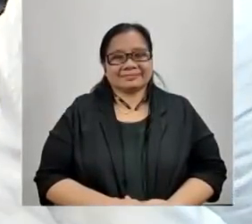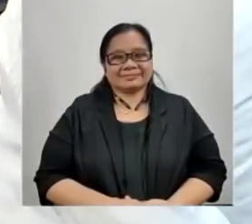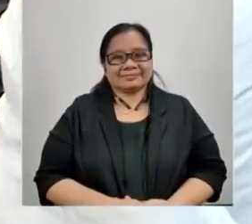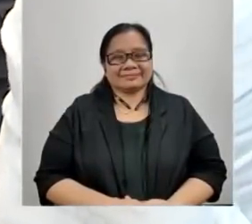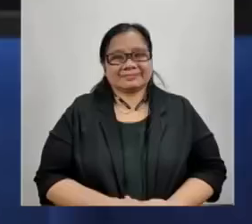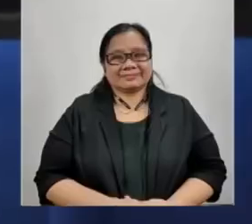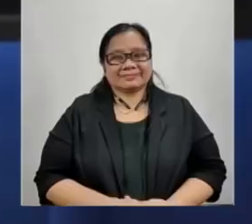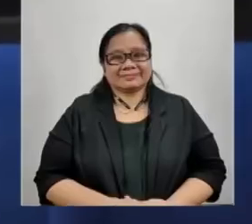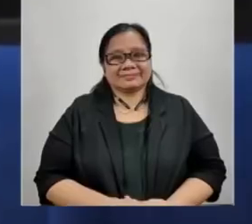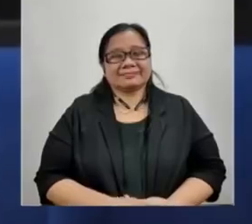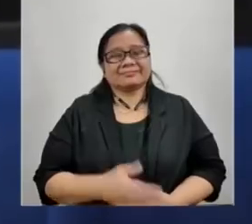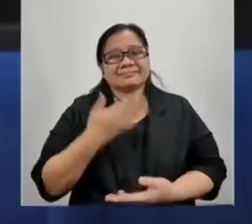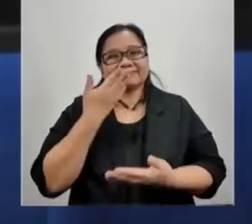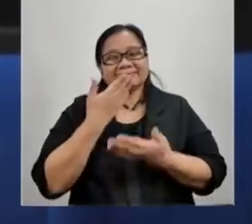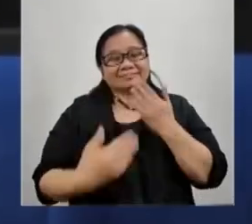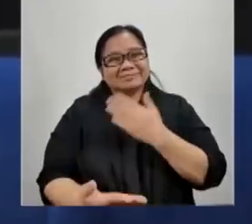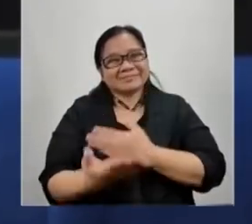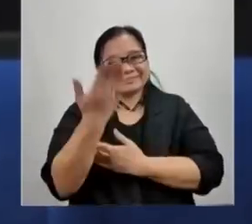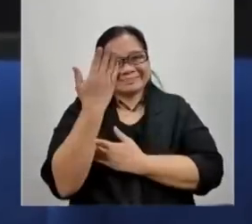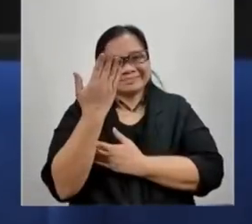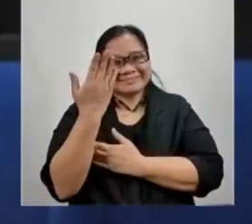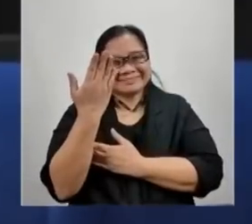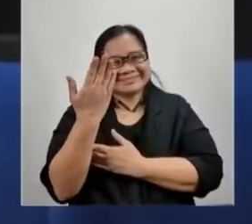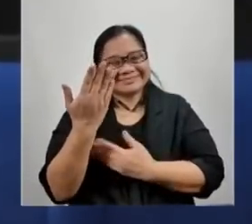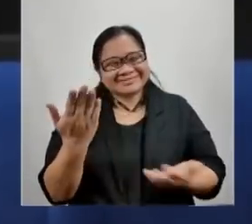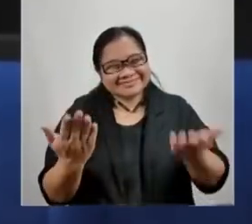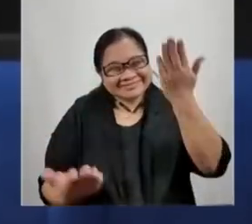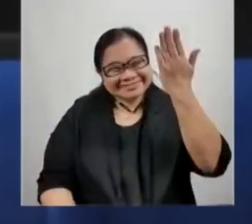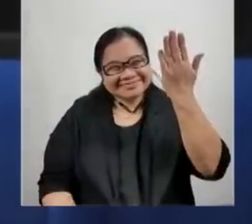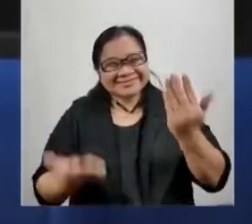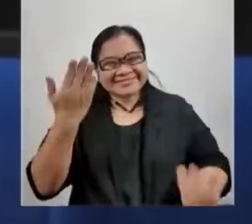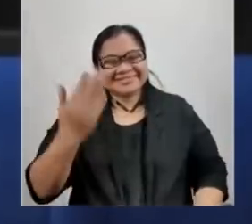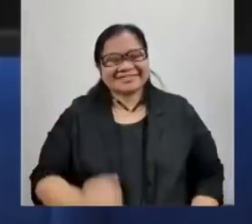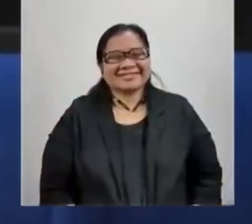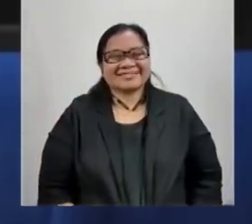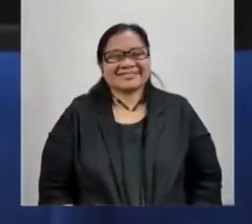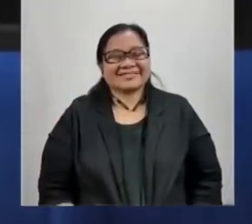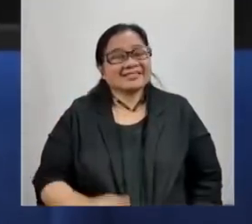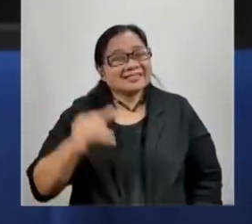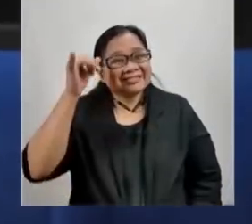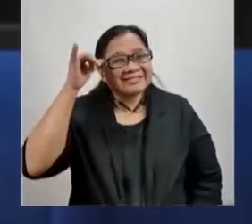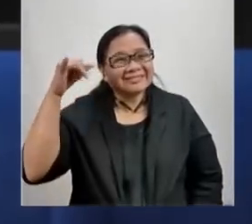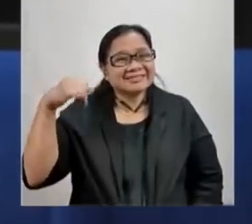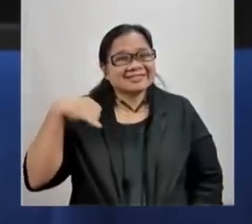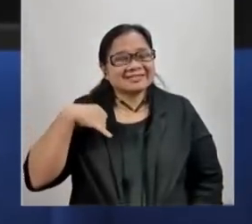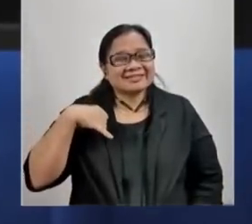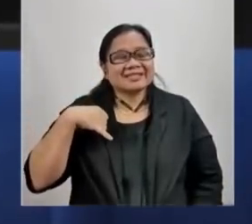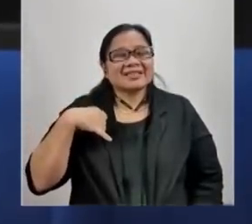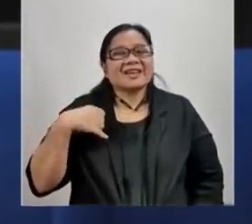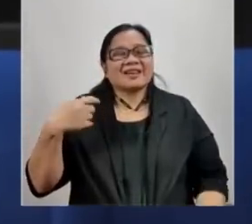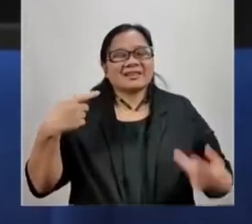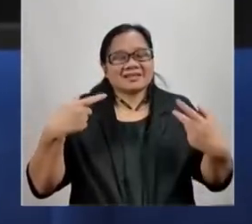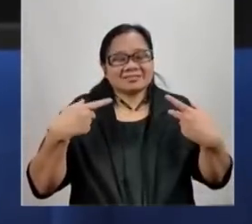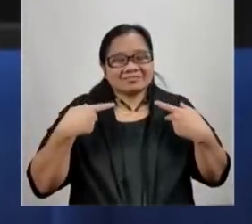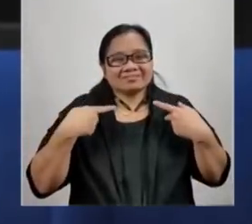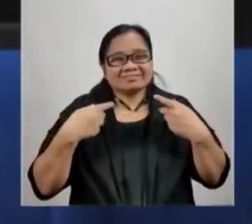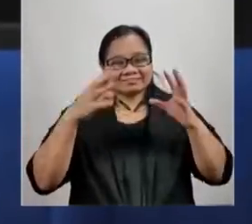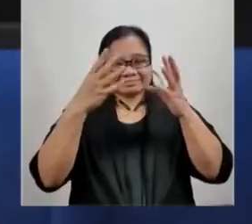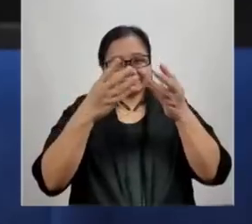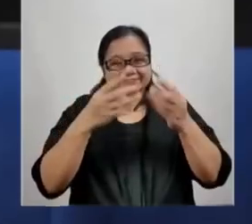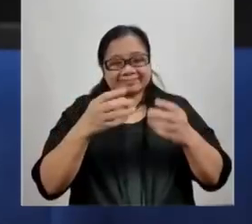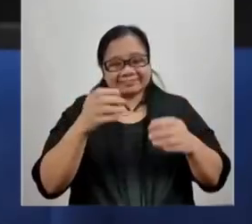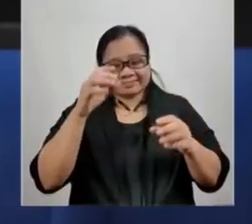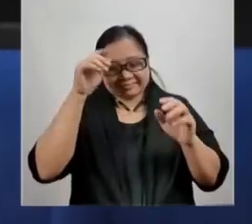Magandang umaga. Morning. Yesterday, a resolution was uploaded on the website of the Sugar